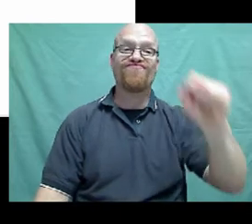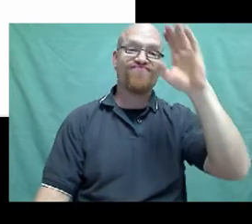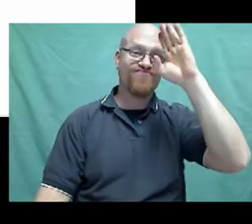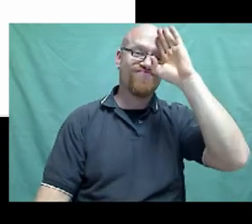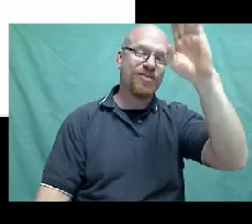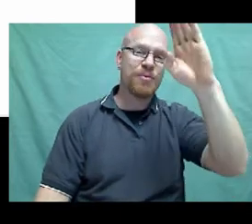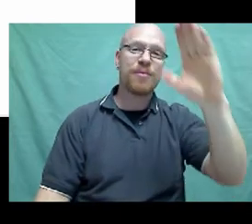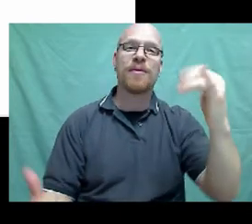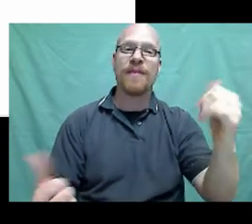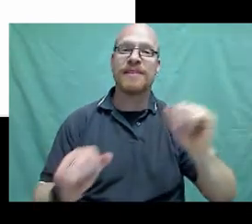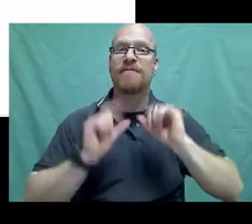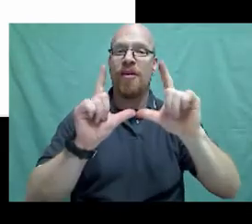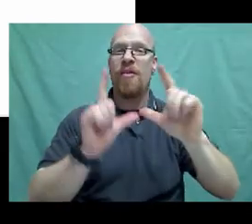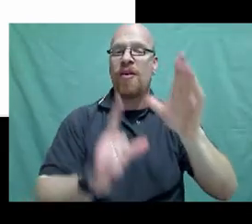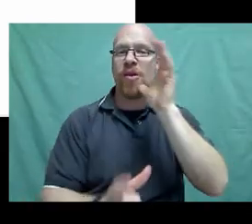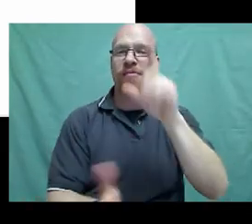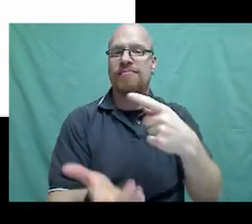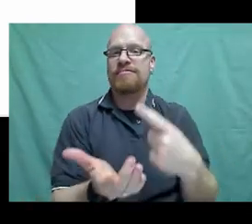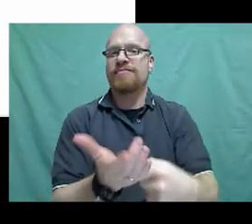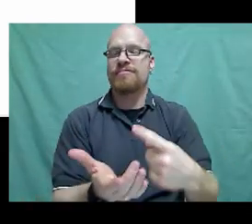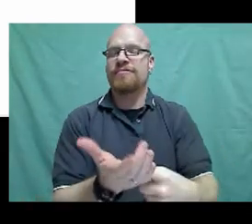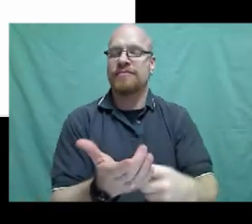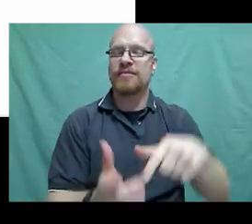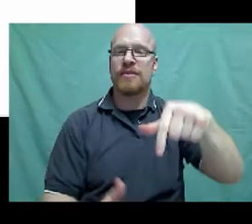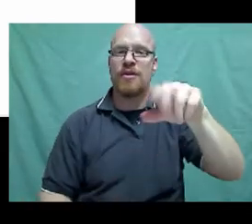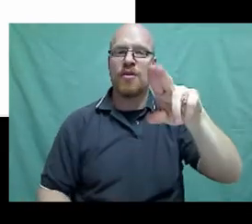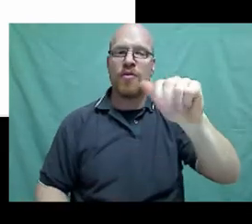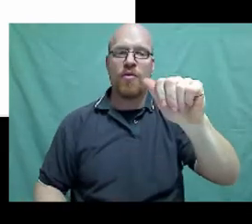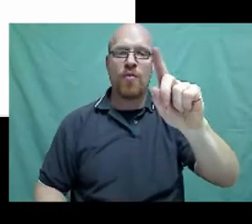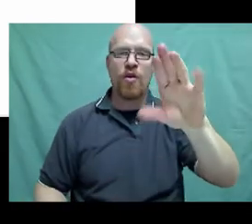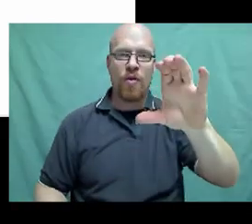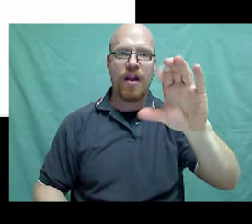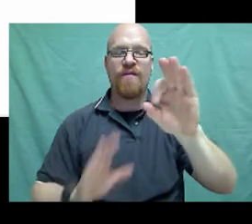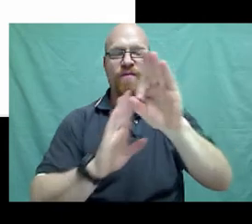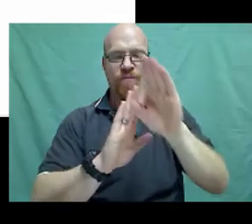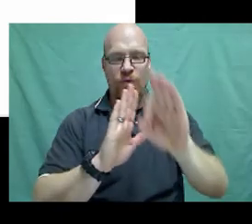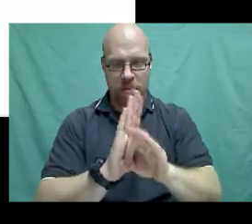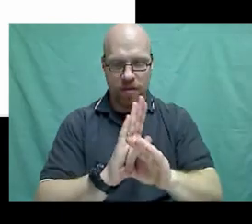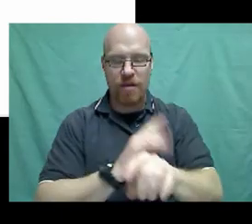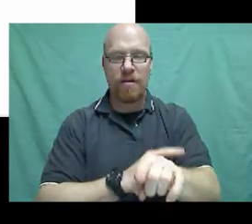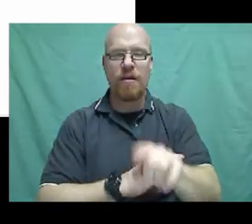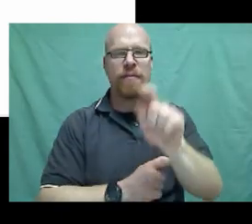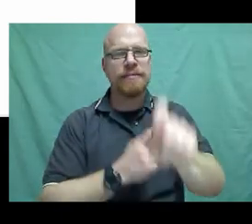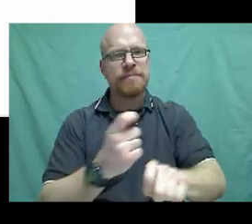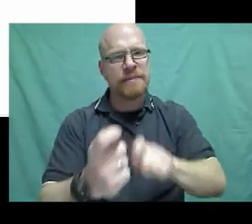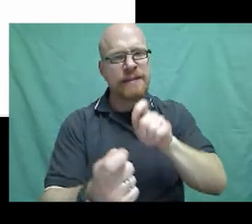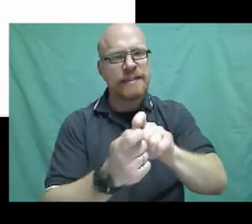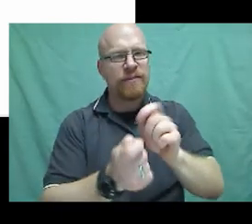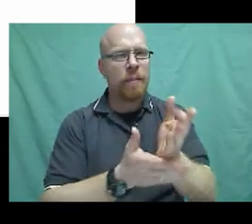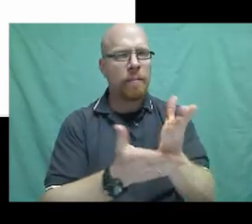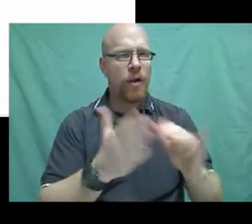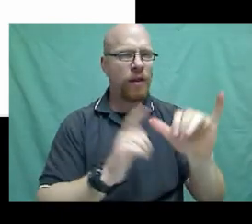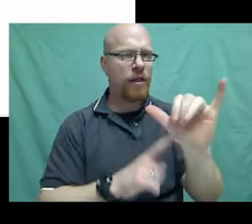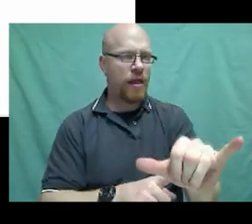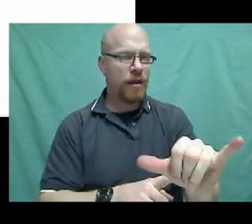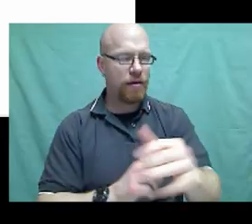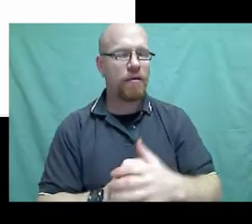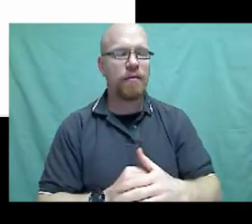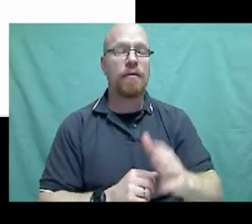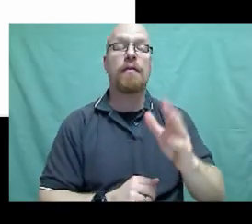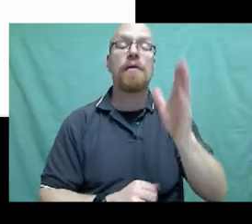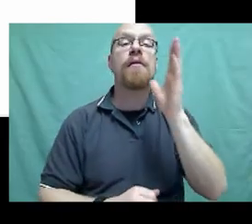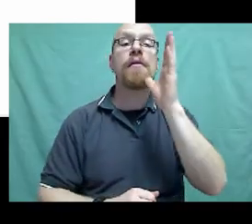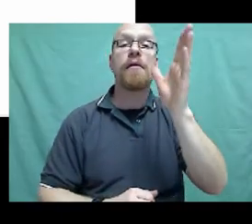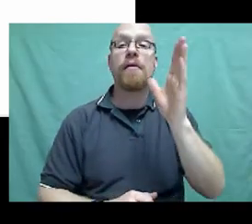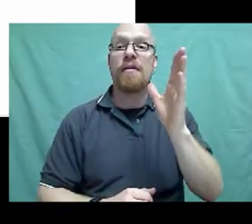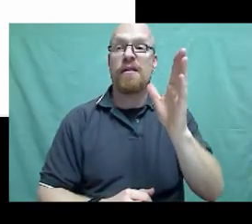Okay, hello. Today in this vlog, we're going to talk about the quadratic formula, actually a specific part of this